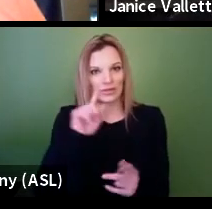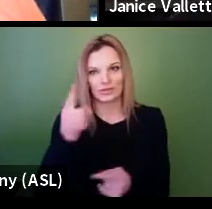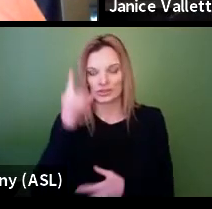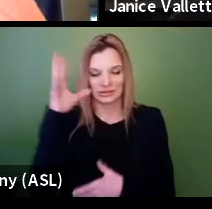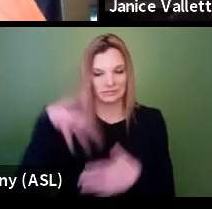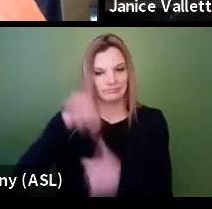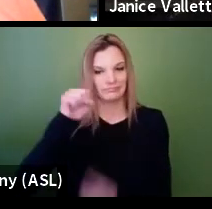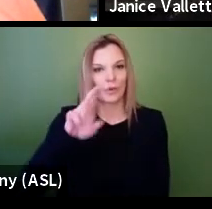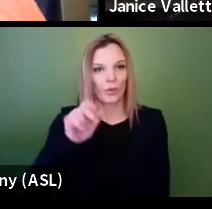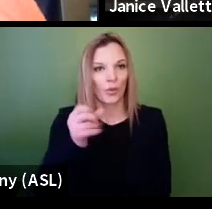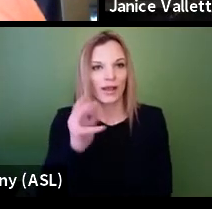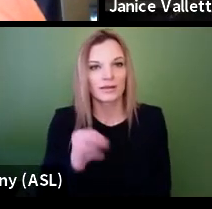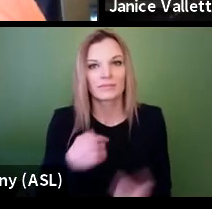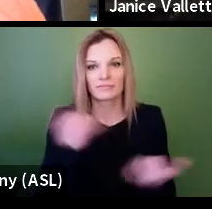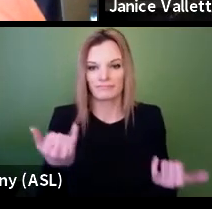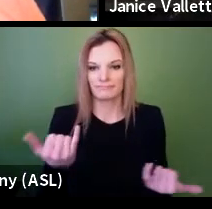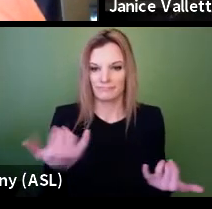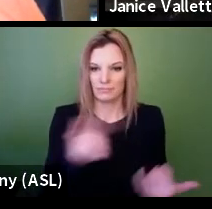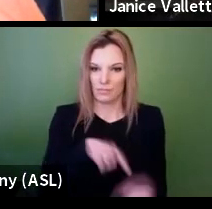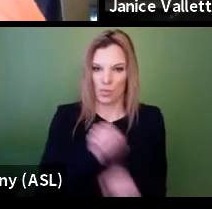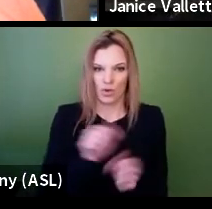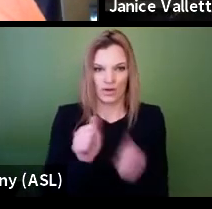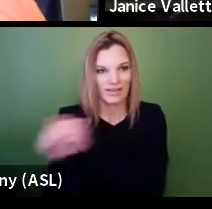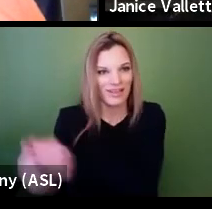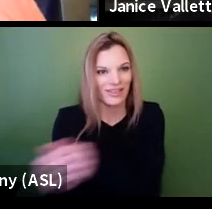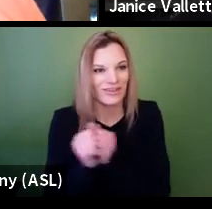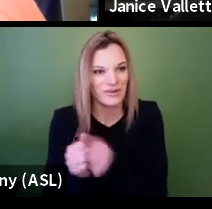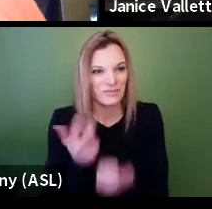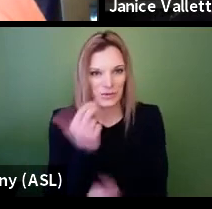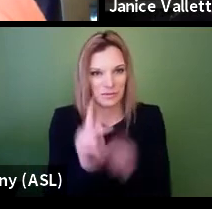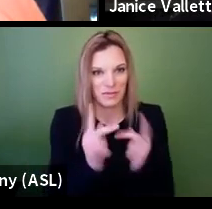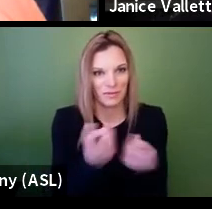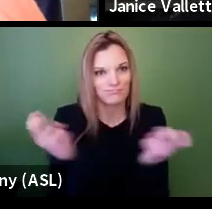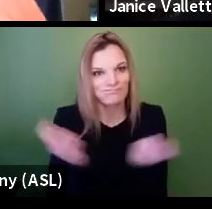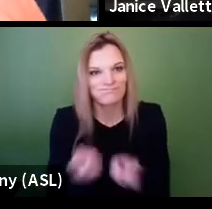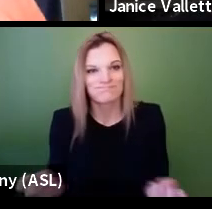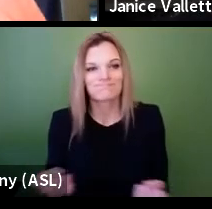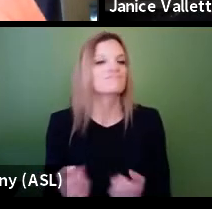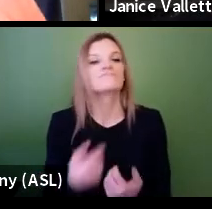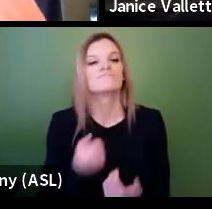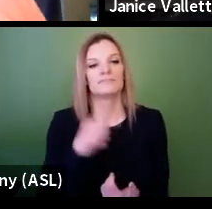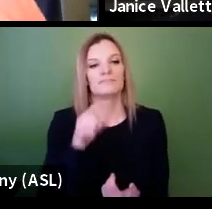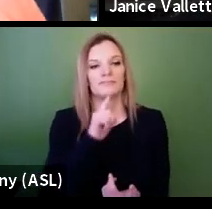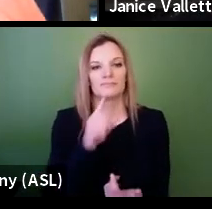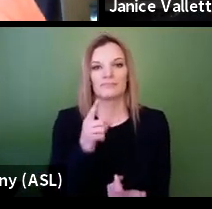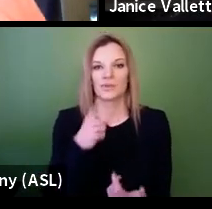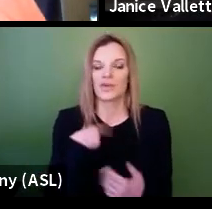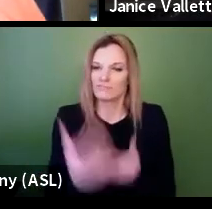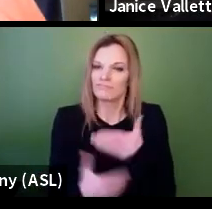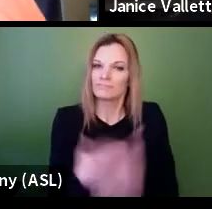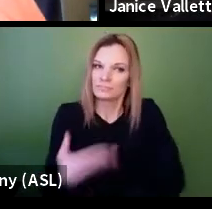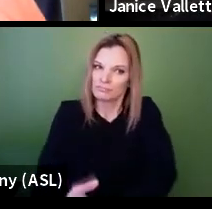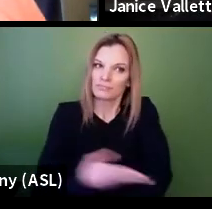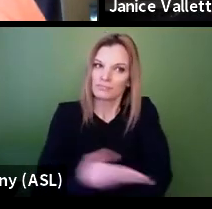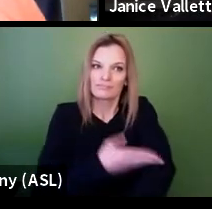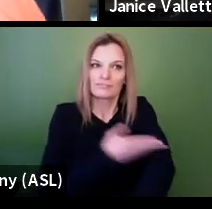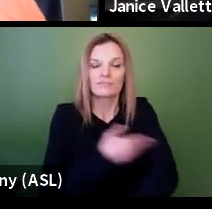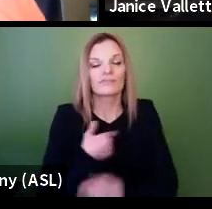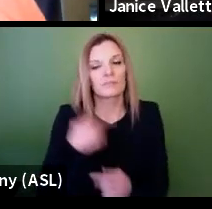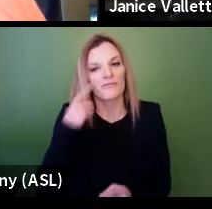together, and I think we work really well together and we've made a lot of progress, I think, towards our